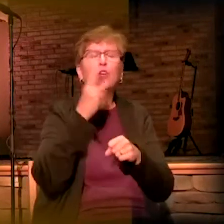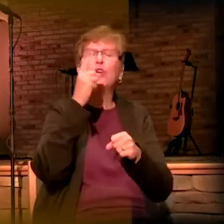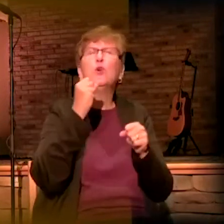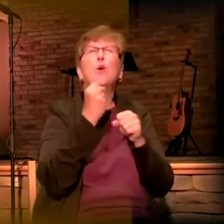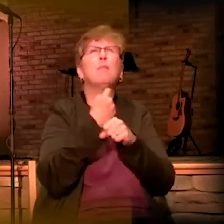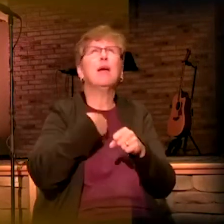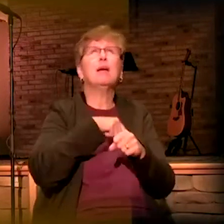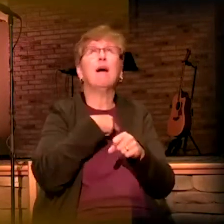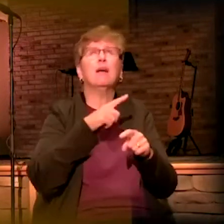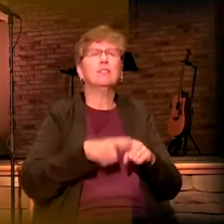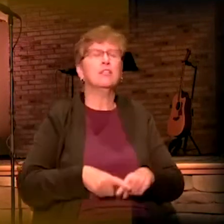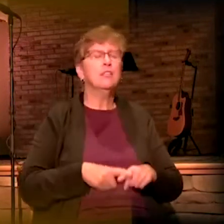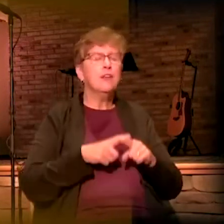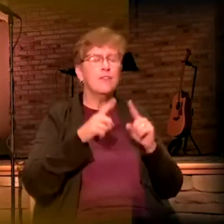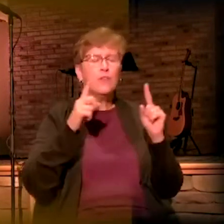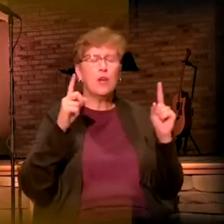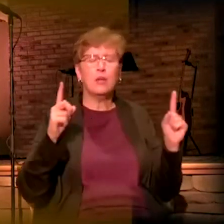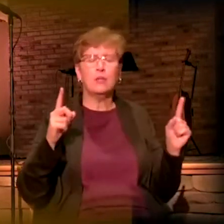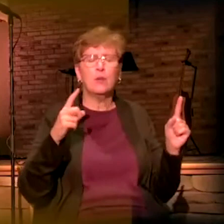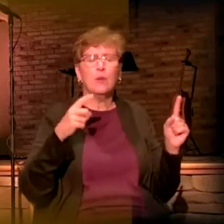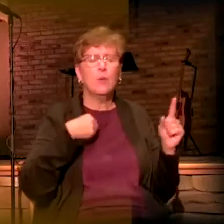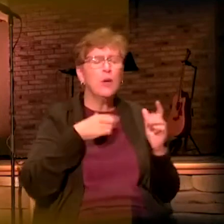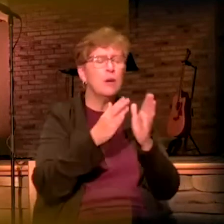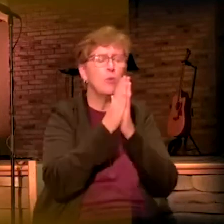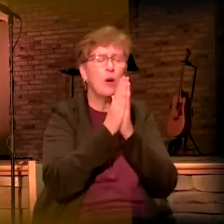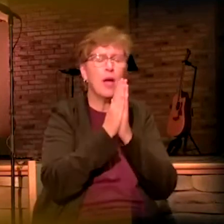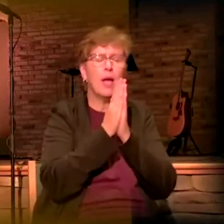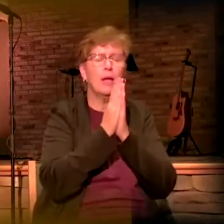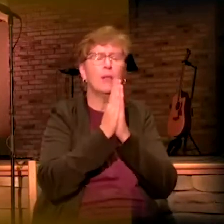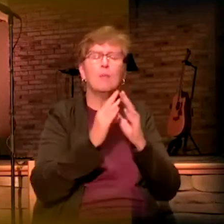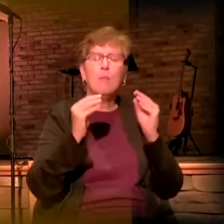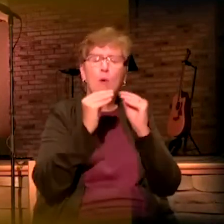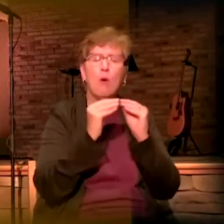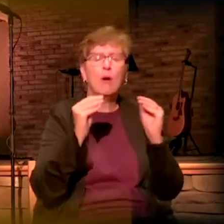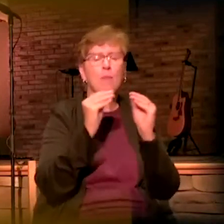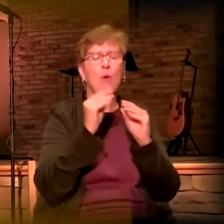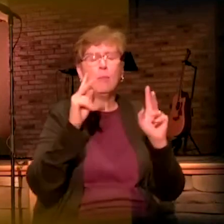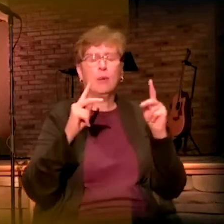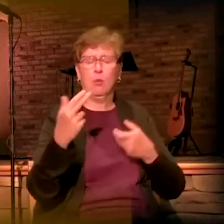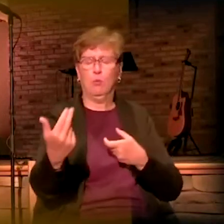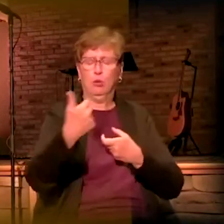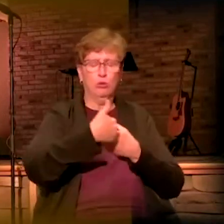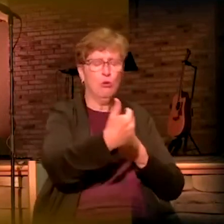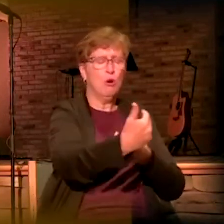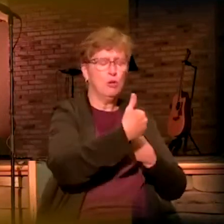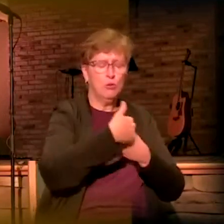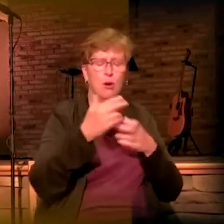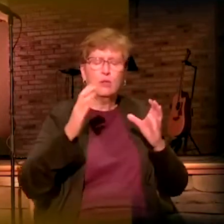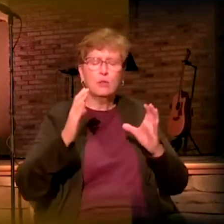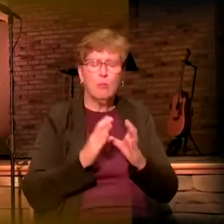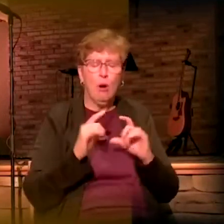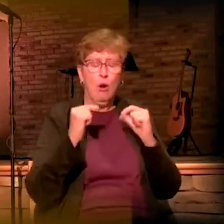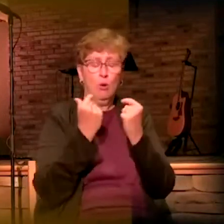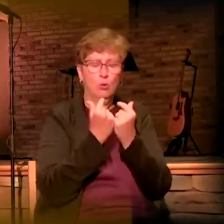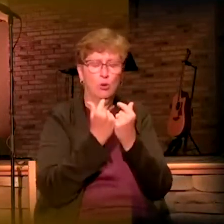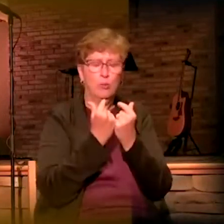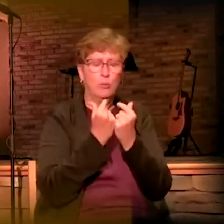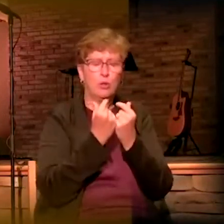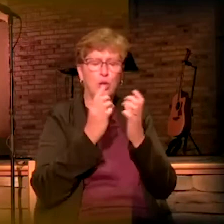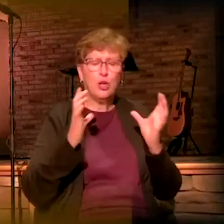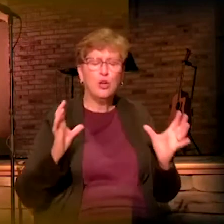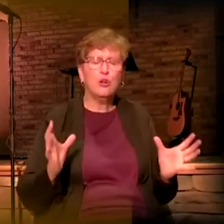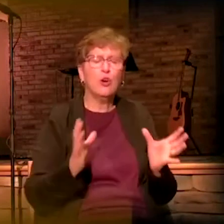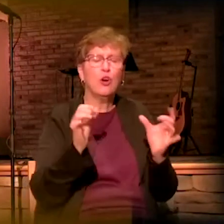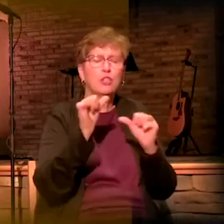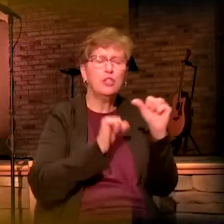Lord, that more and more would desire to be in that small group of individuals where we could encourage one another to